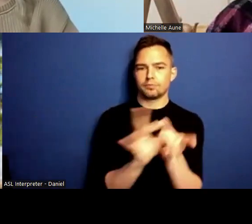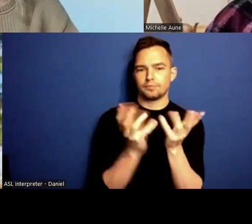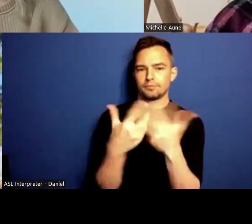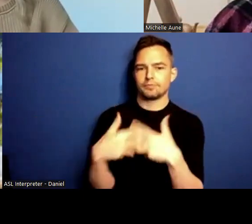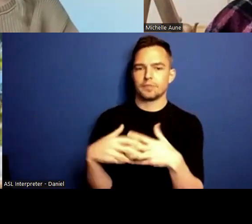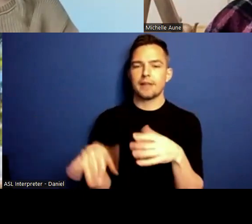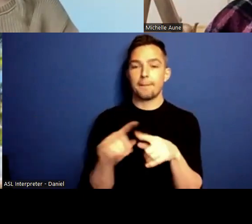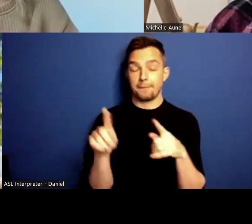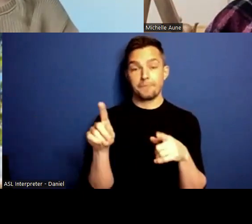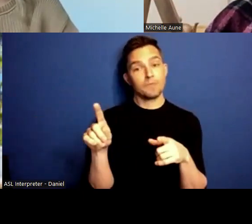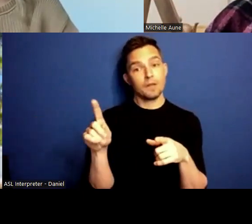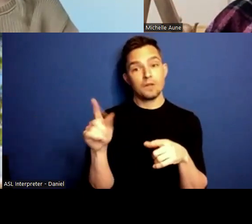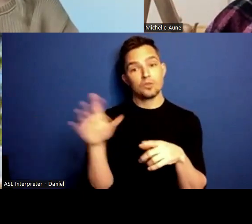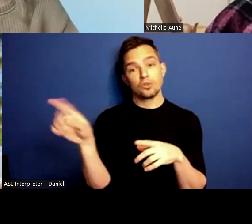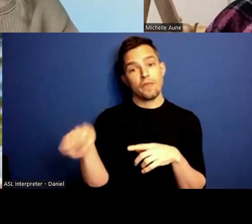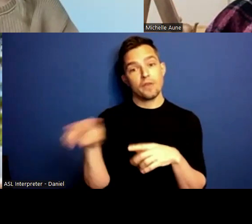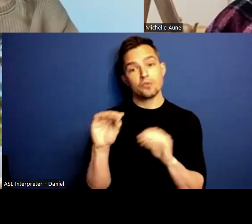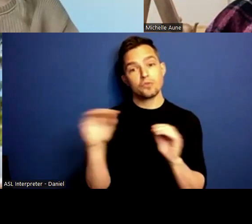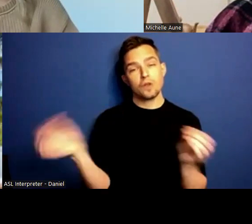there isn't any